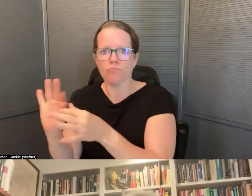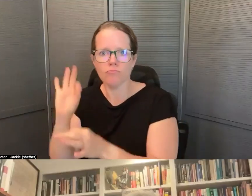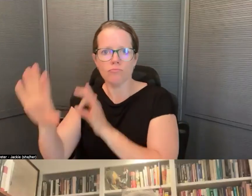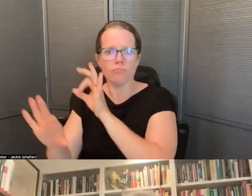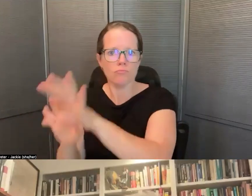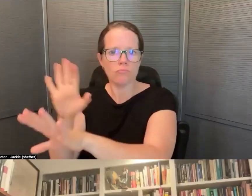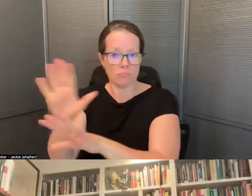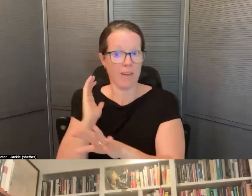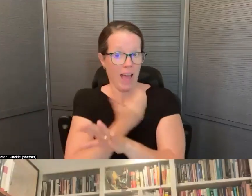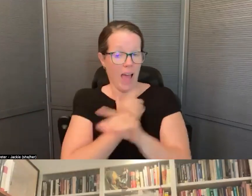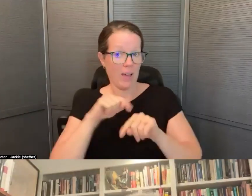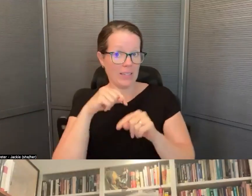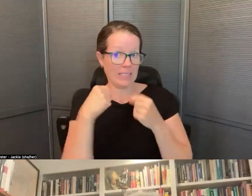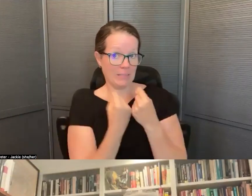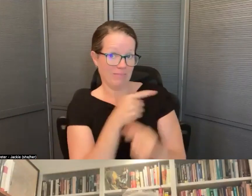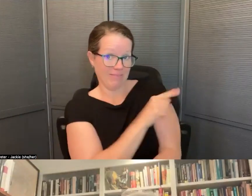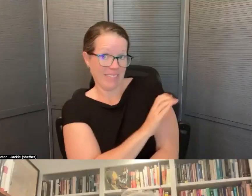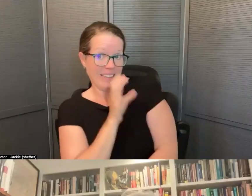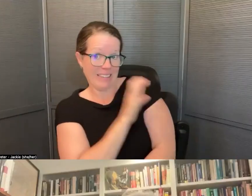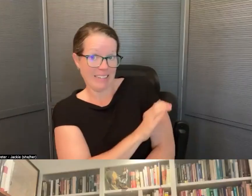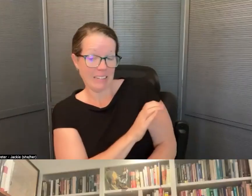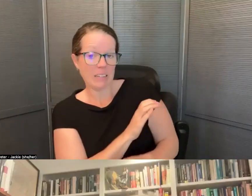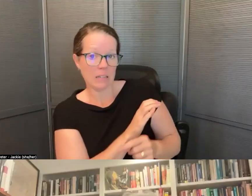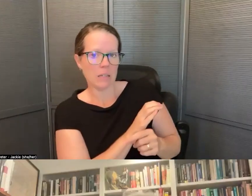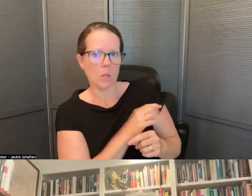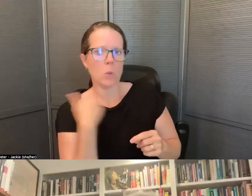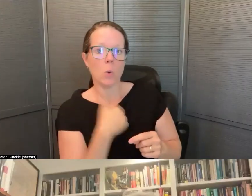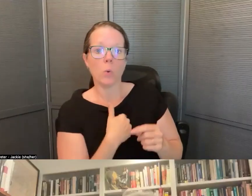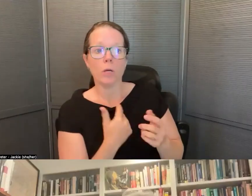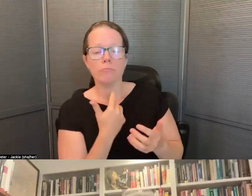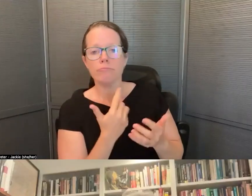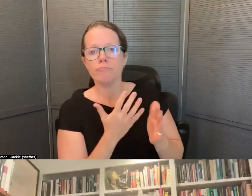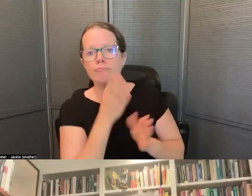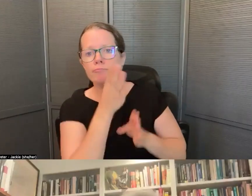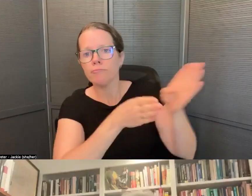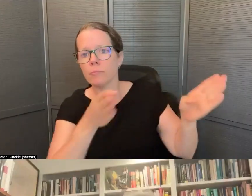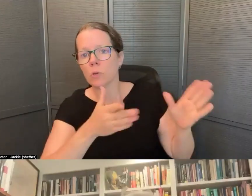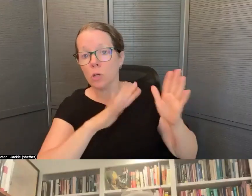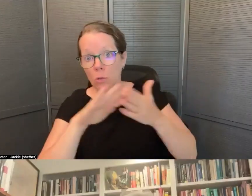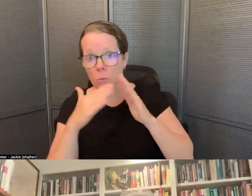clinical side too was encouraging our folks out in the community to